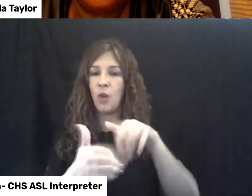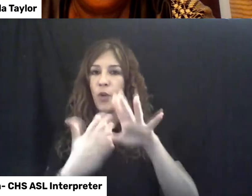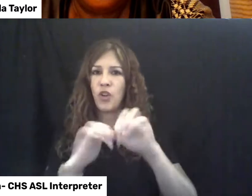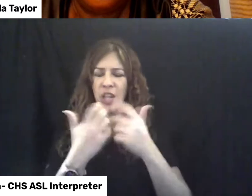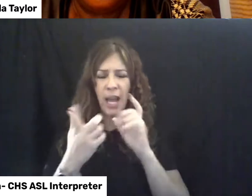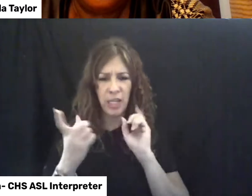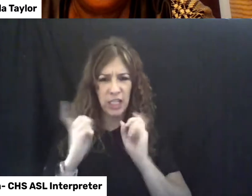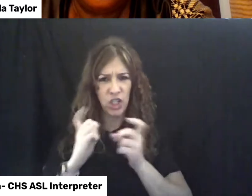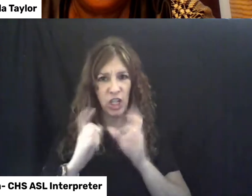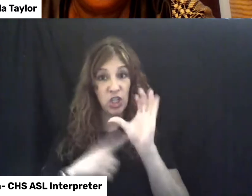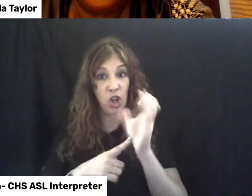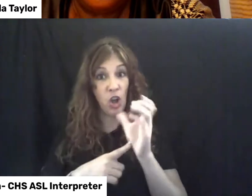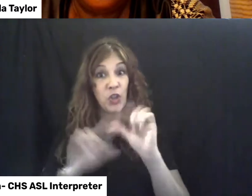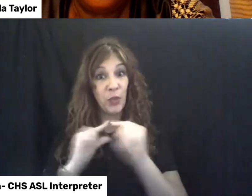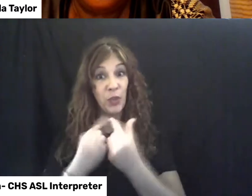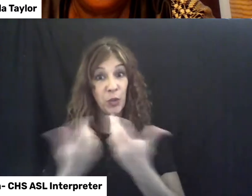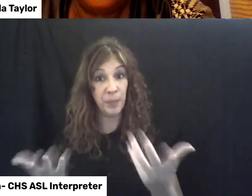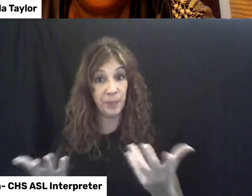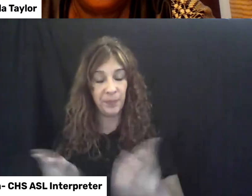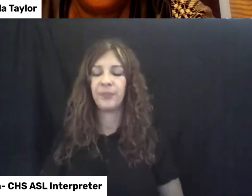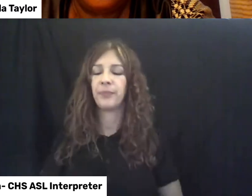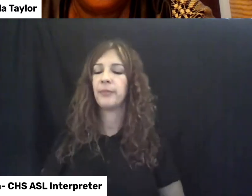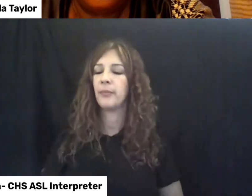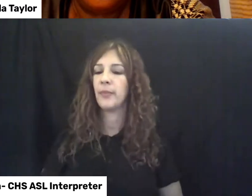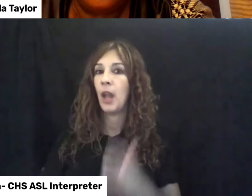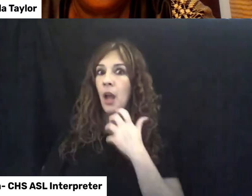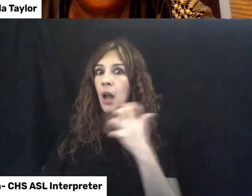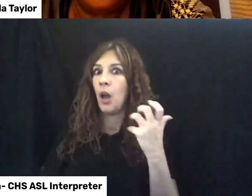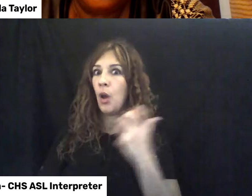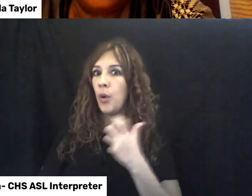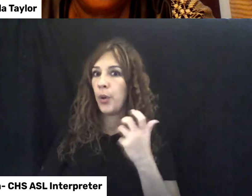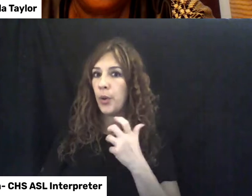Wow. Oh man. I mean, I think